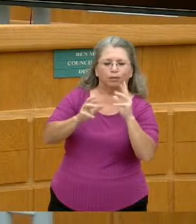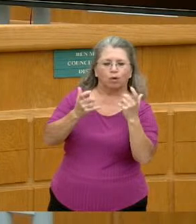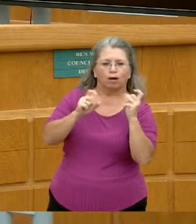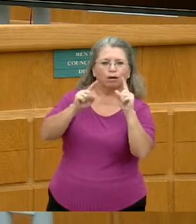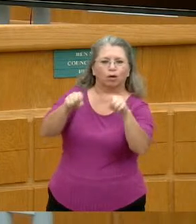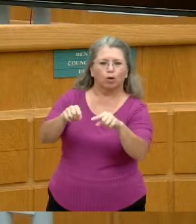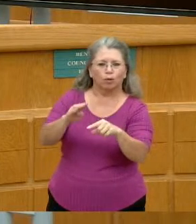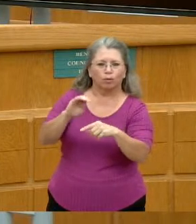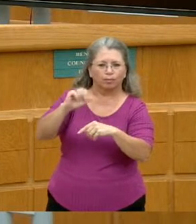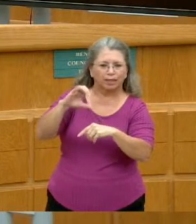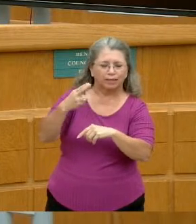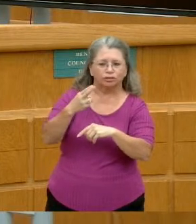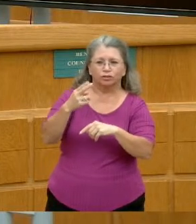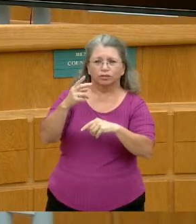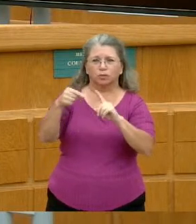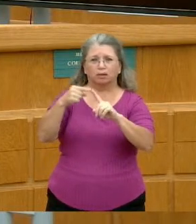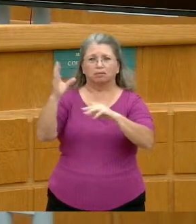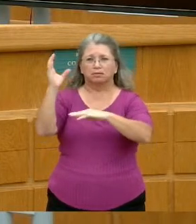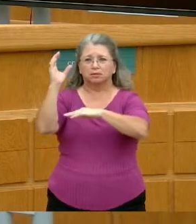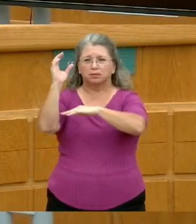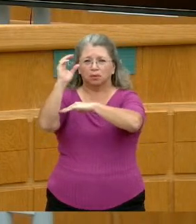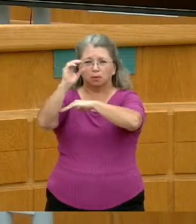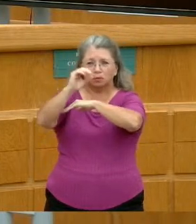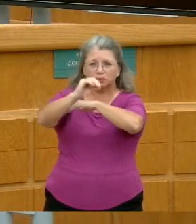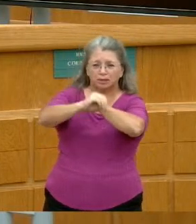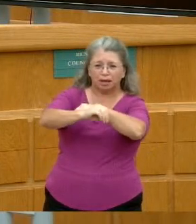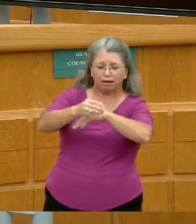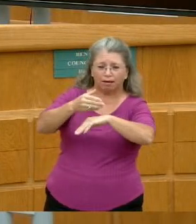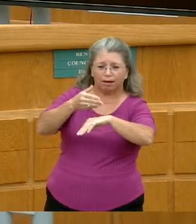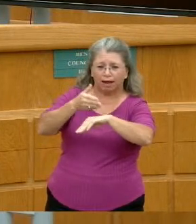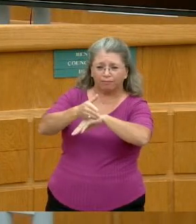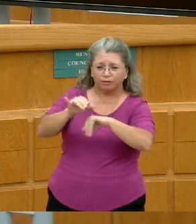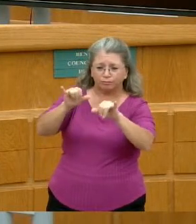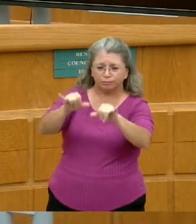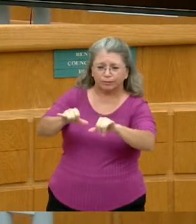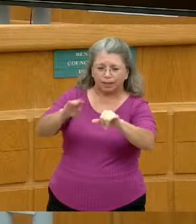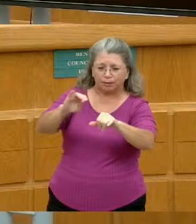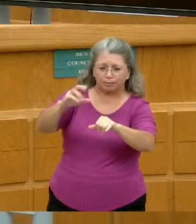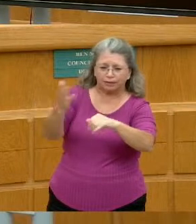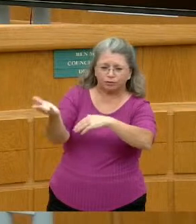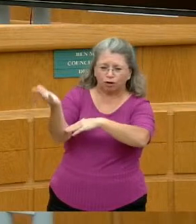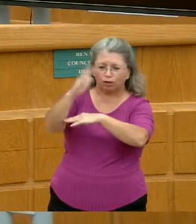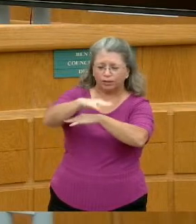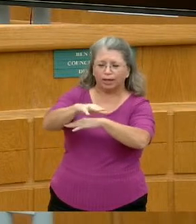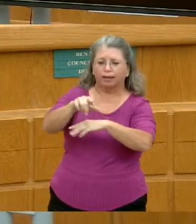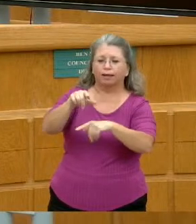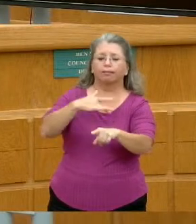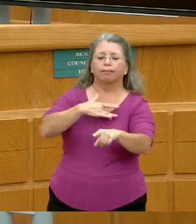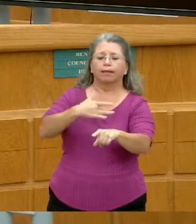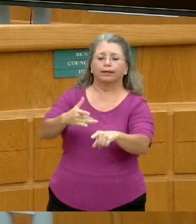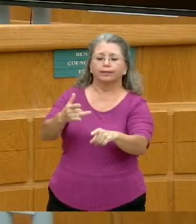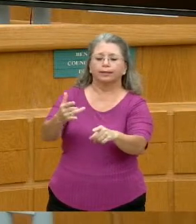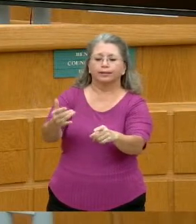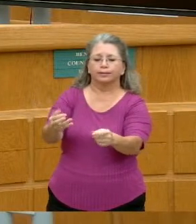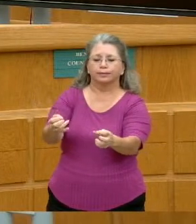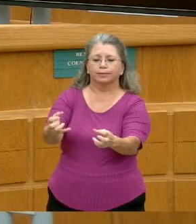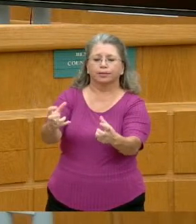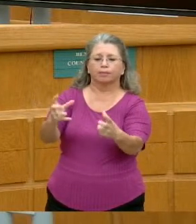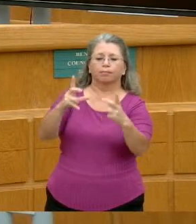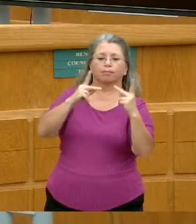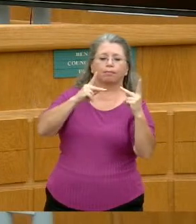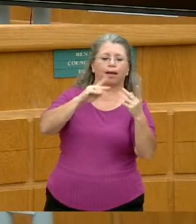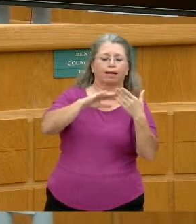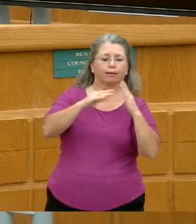day at the beach, then they migrate into town and go refresh and reload for the next day. In other